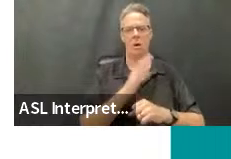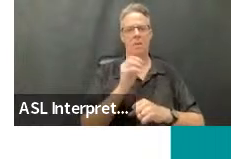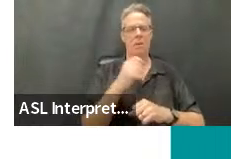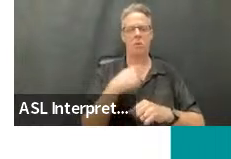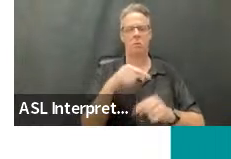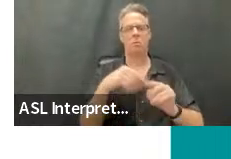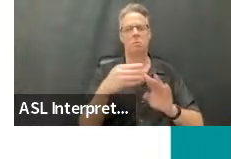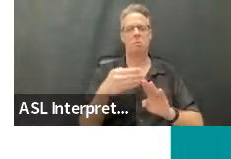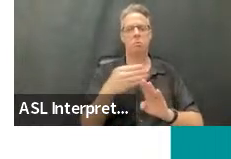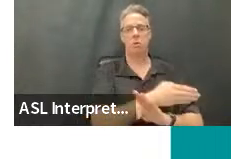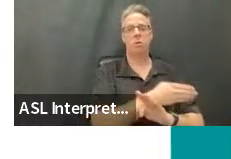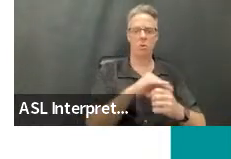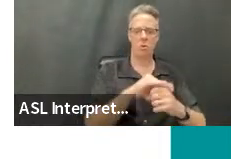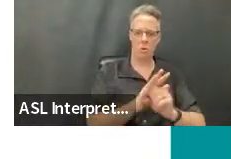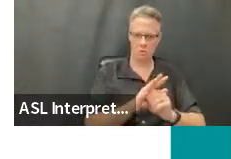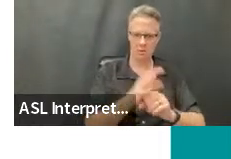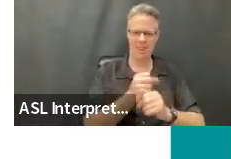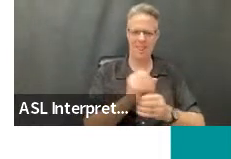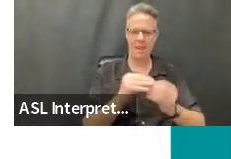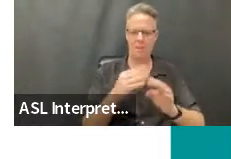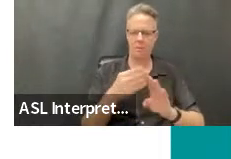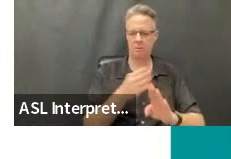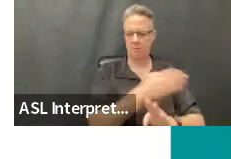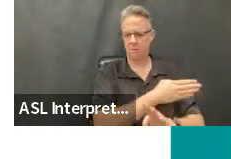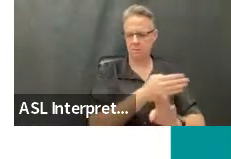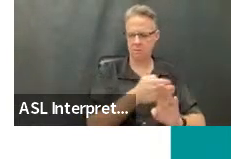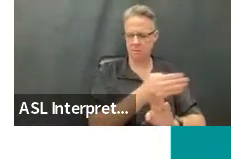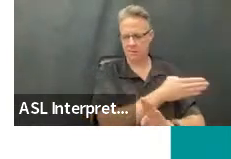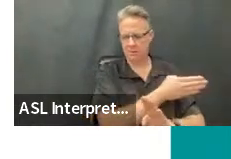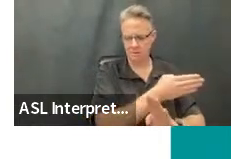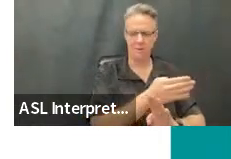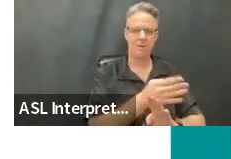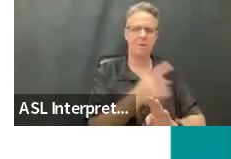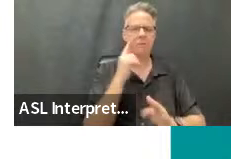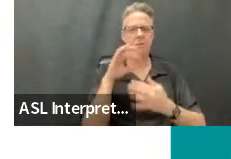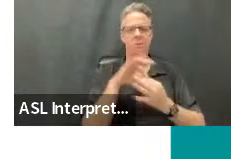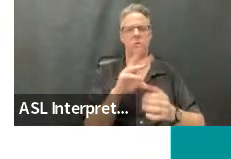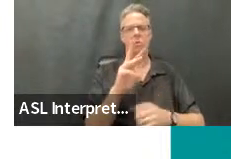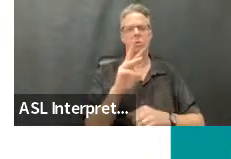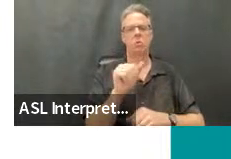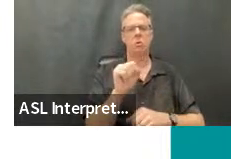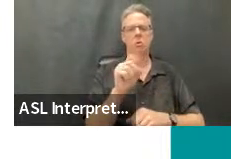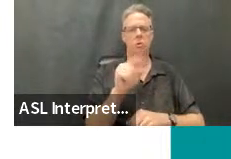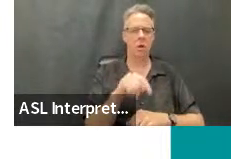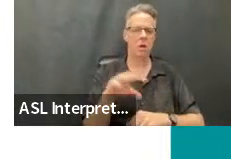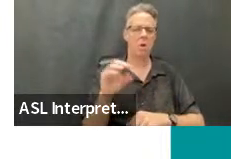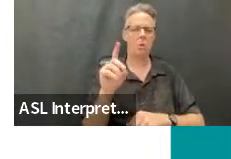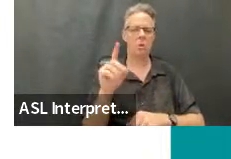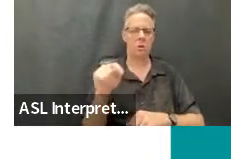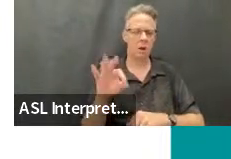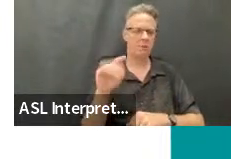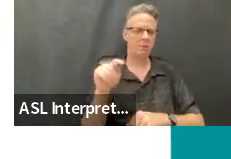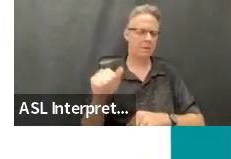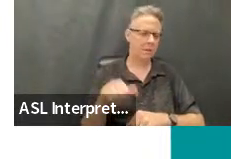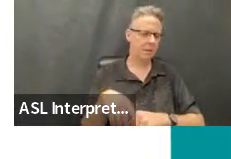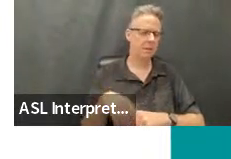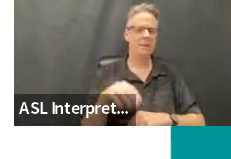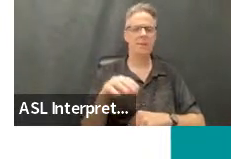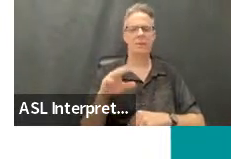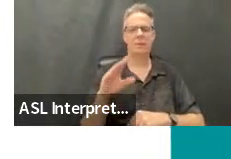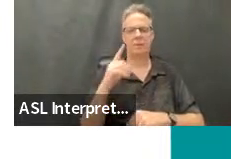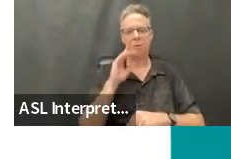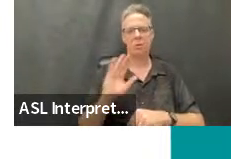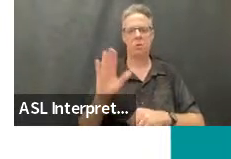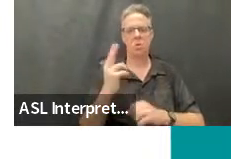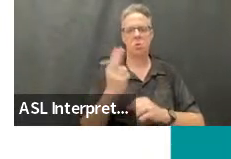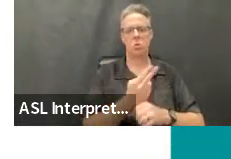back to pre-COVID pandemic timeframe, which is consistent with WSDOT, ODOT, FHWA, FTA practices to